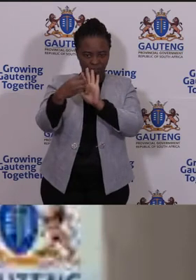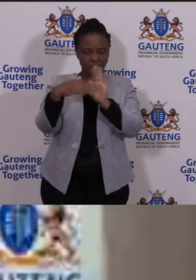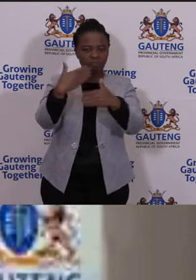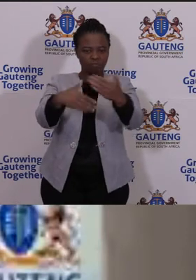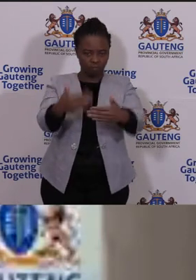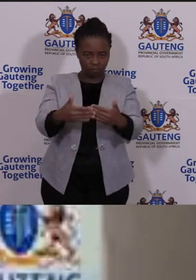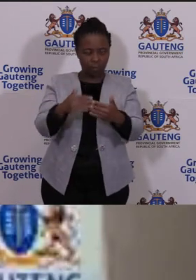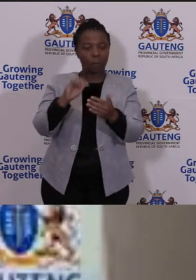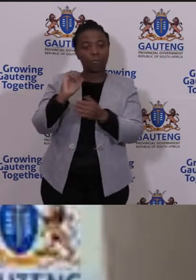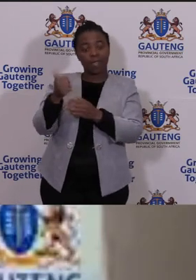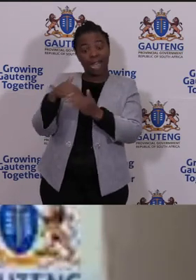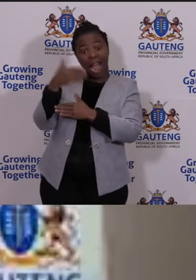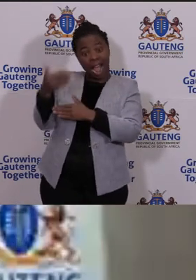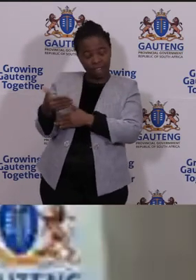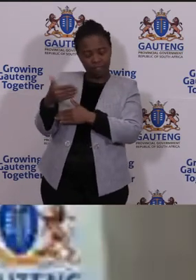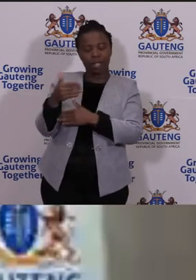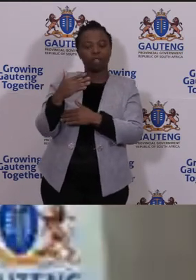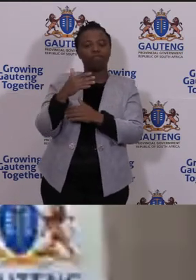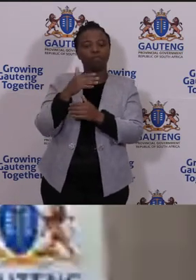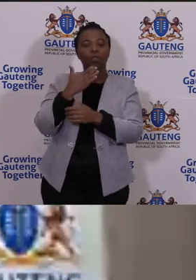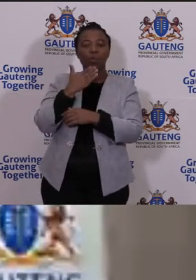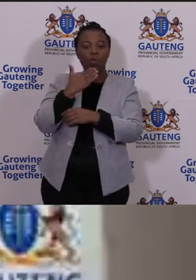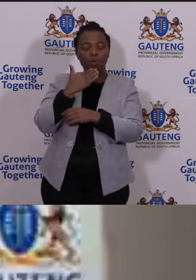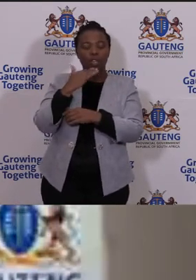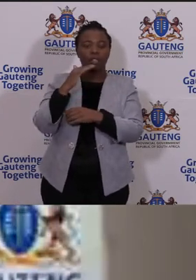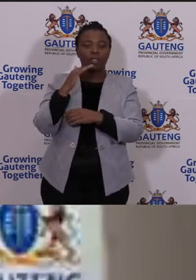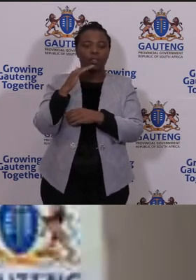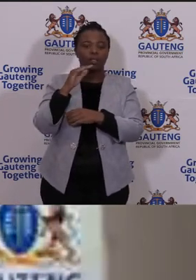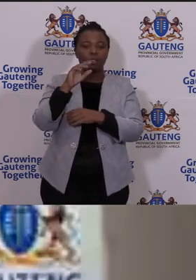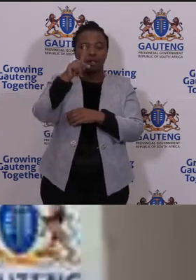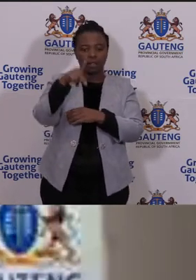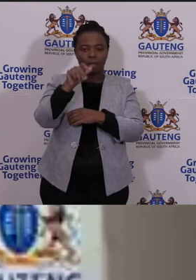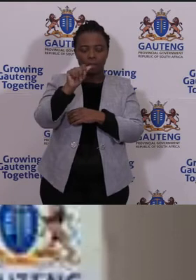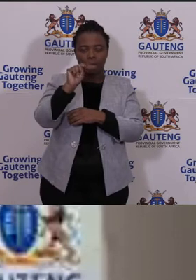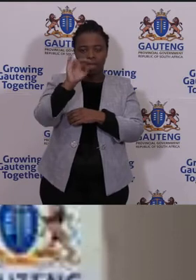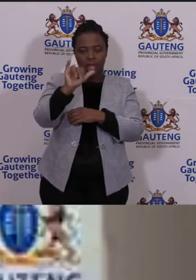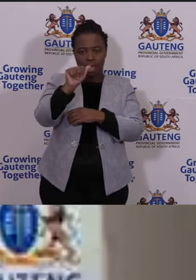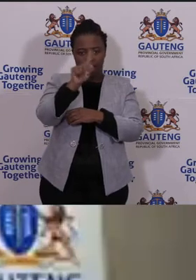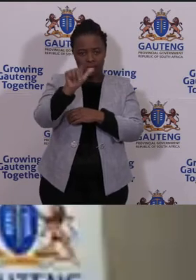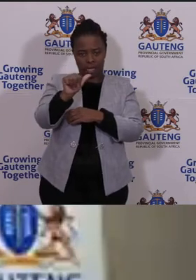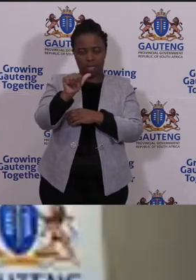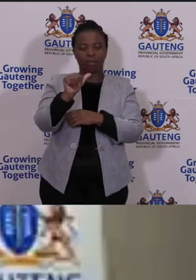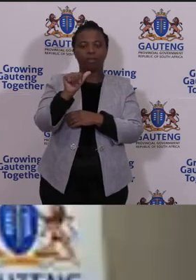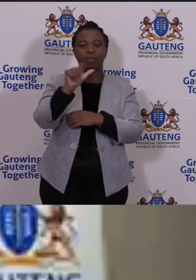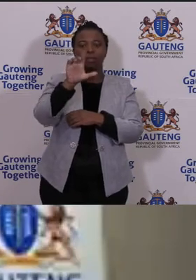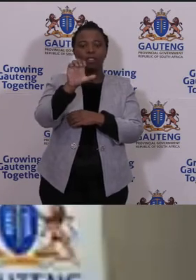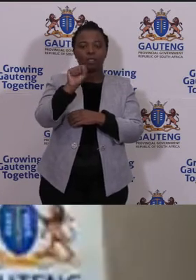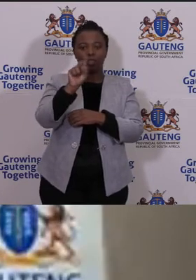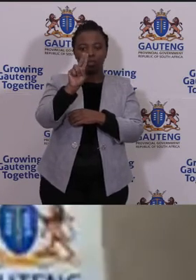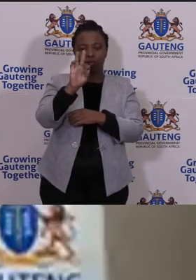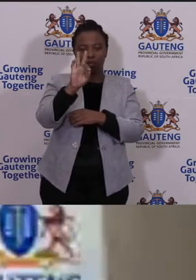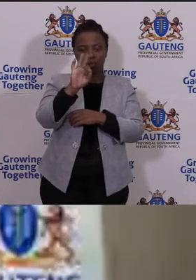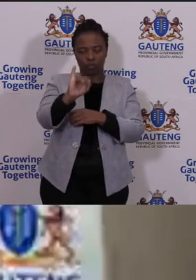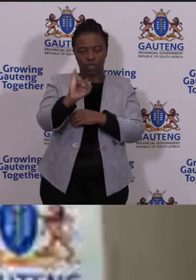followed by MEC for Education, Panyaza Lisufi. Over to you, MEC.